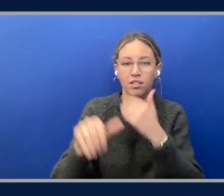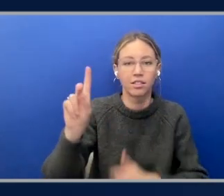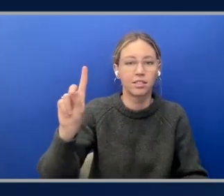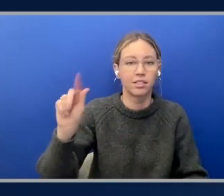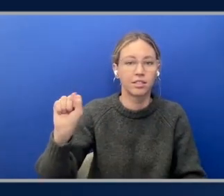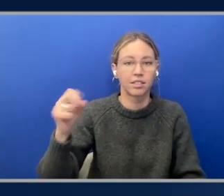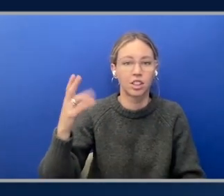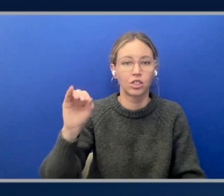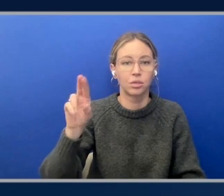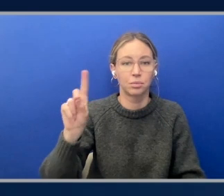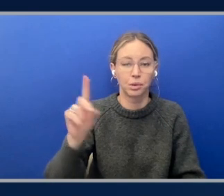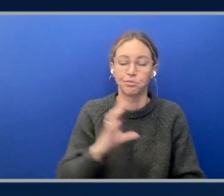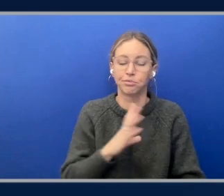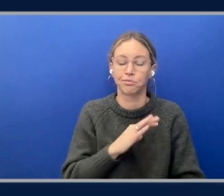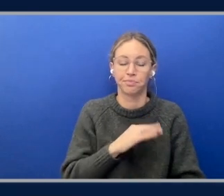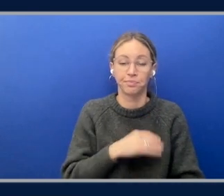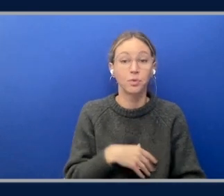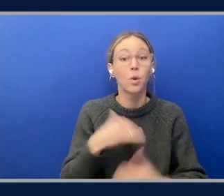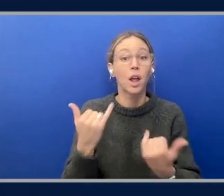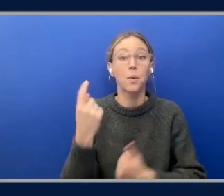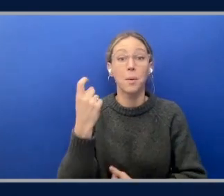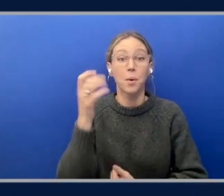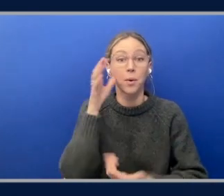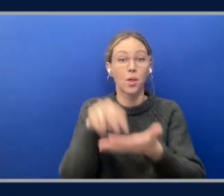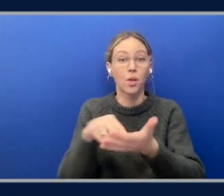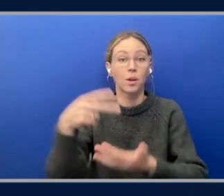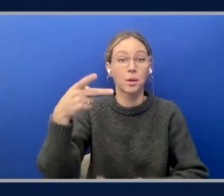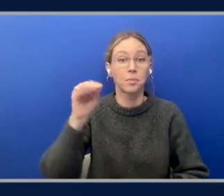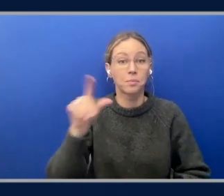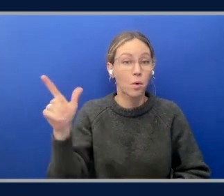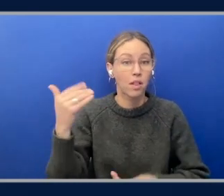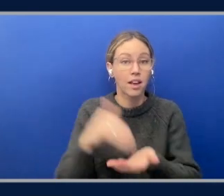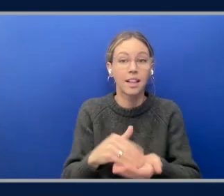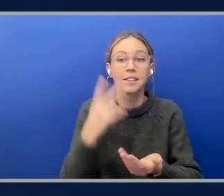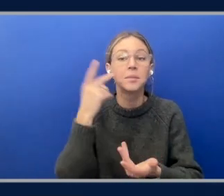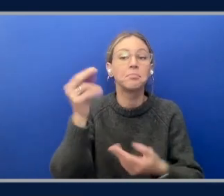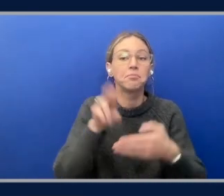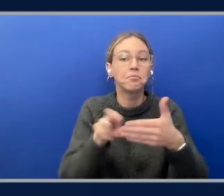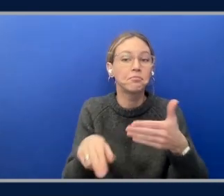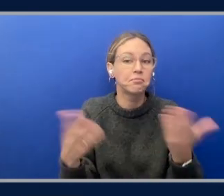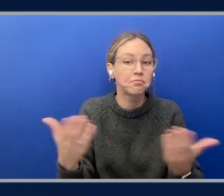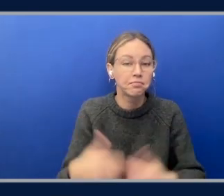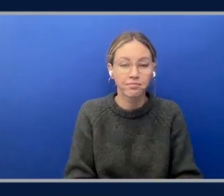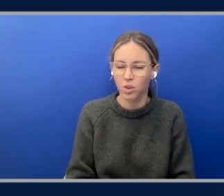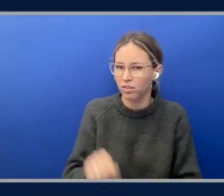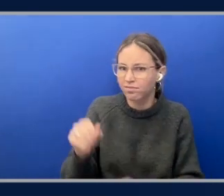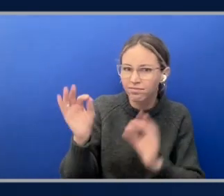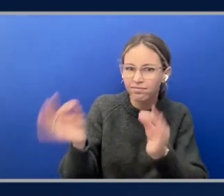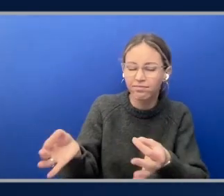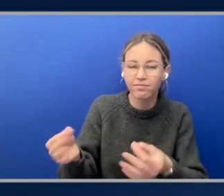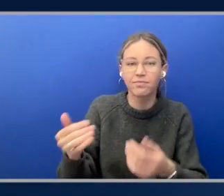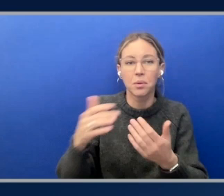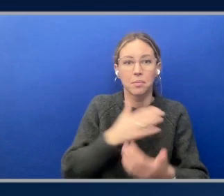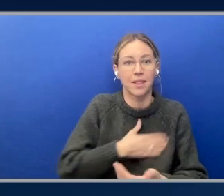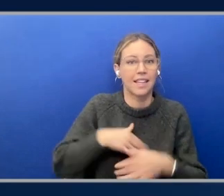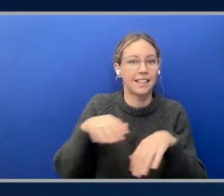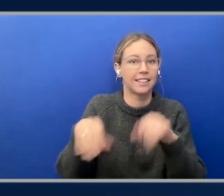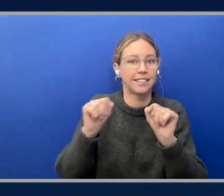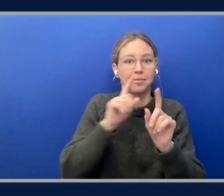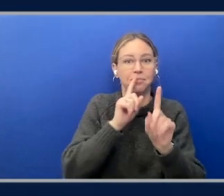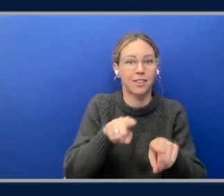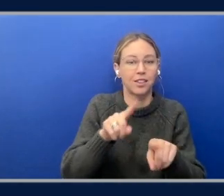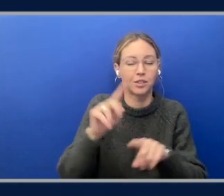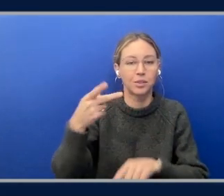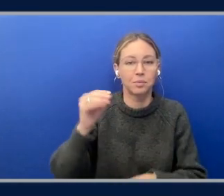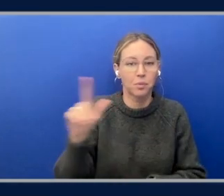back on that poll. Yeah. And see what we're getting from the poll that we put out there. Yeah, absolutely. So please take the poll. Let us know what feature